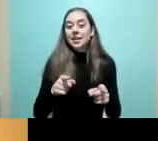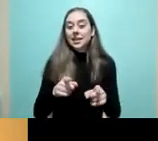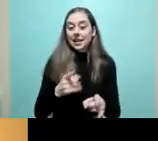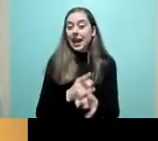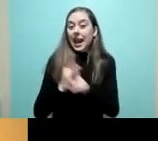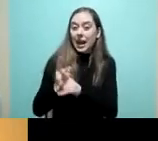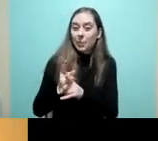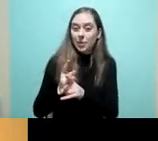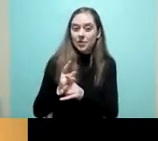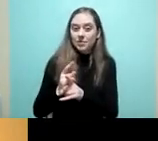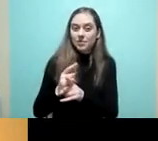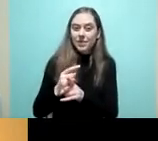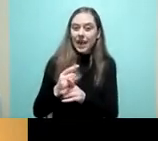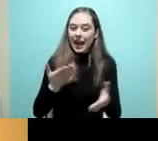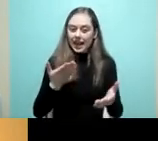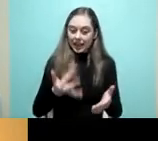communicate, then